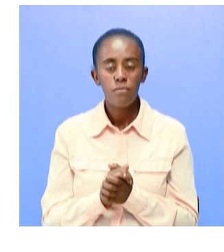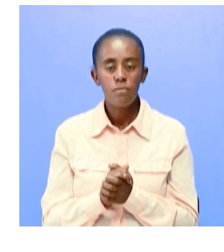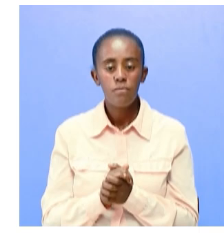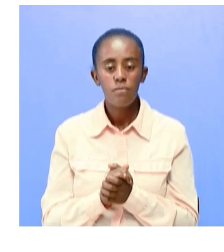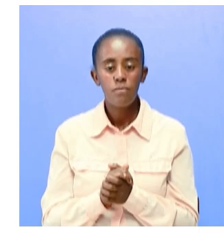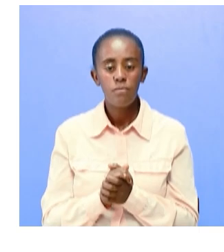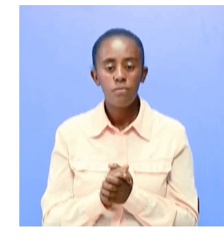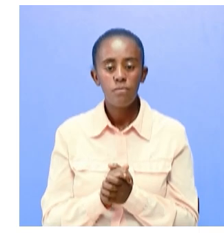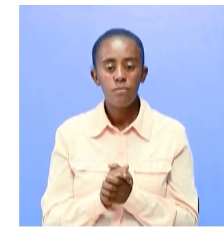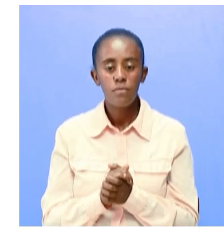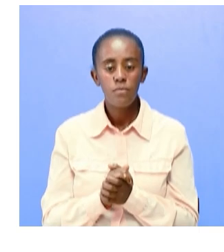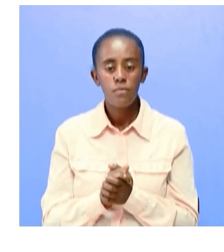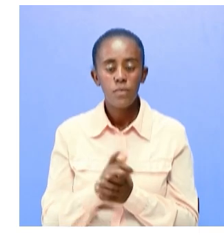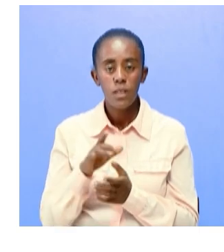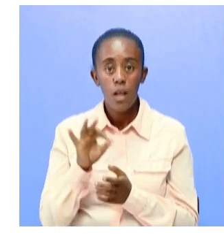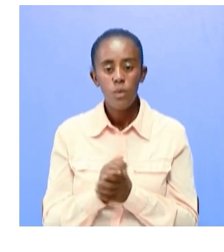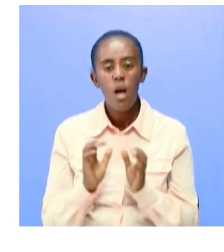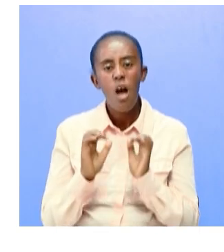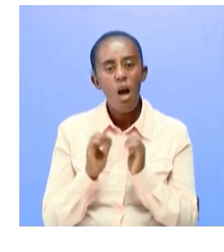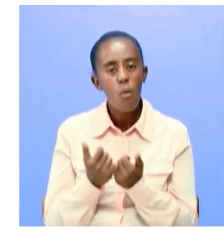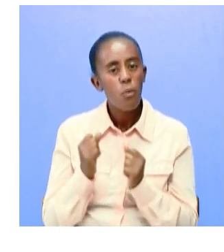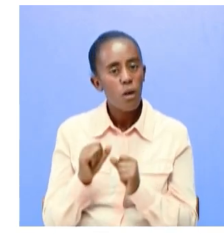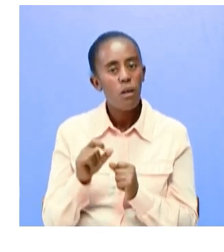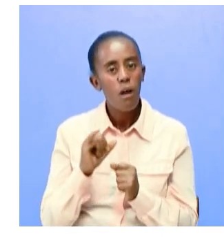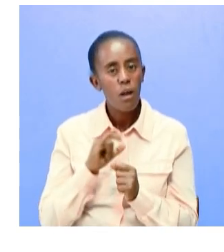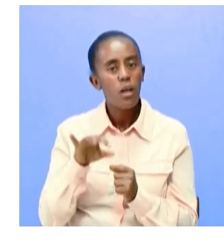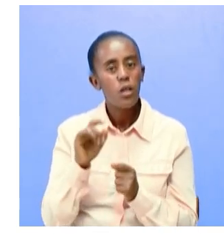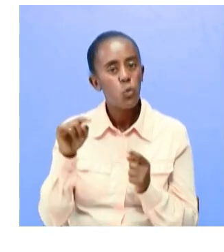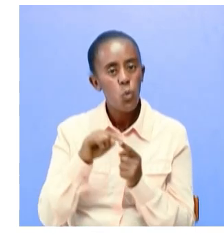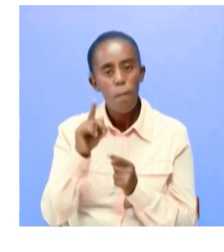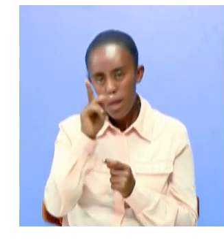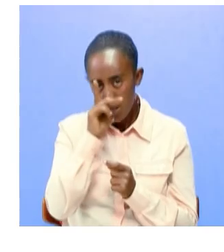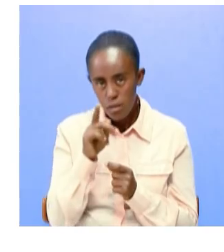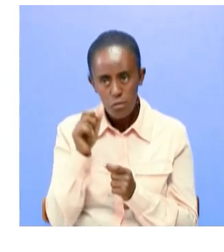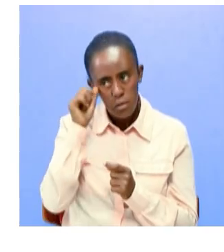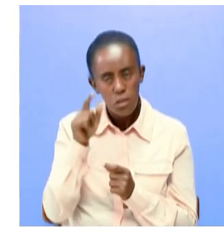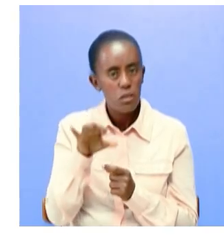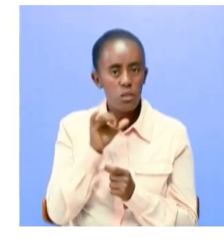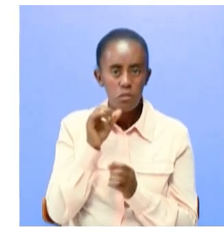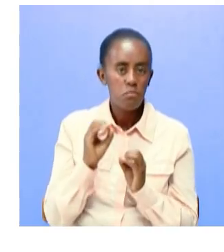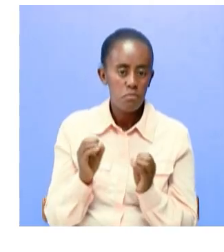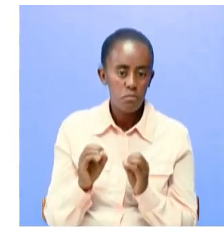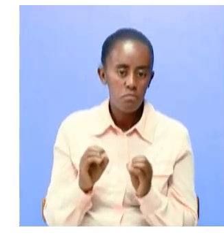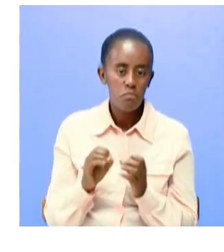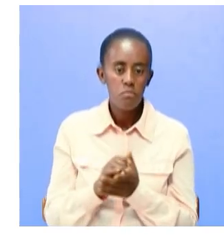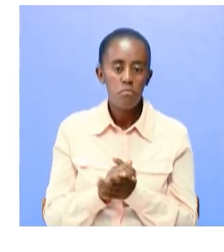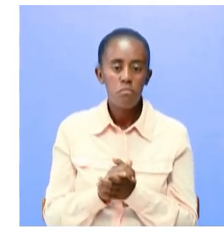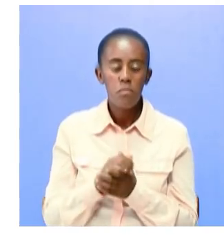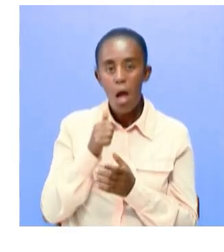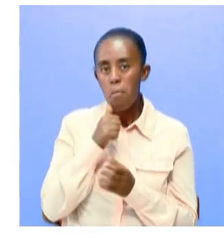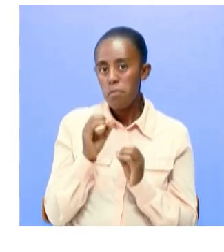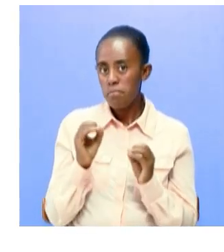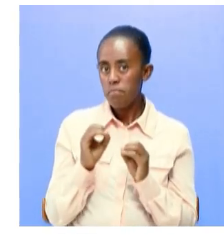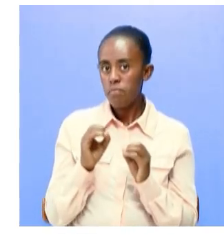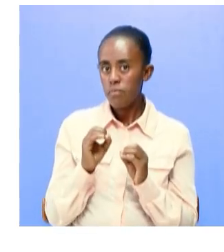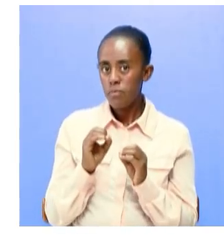to, how can I get to Piazza? Because he didn't get the answer from Almaz.